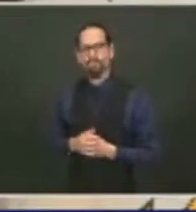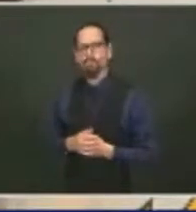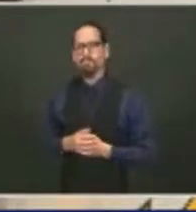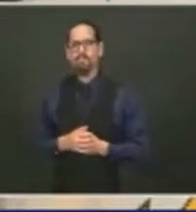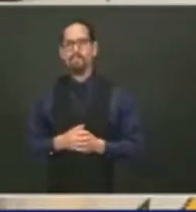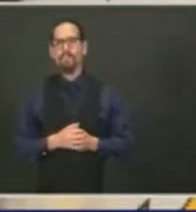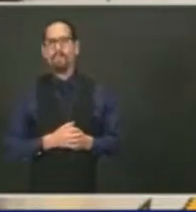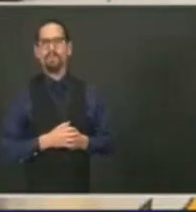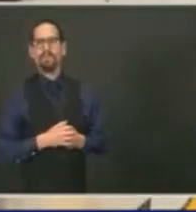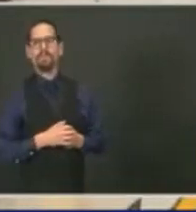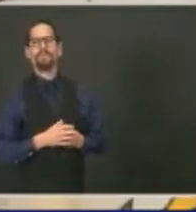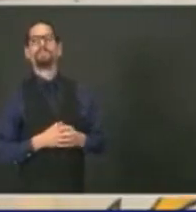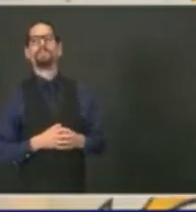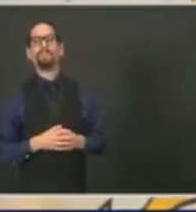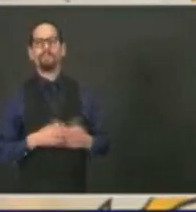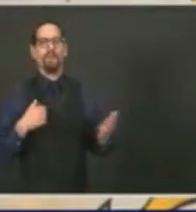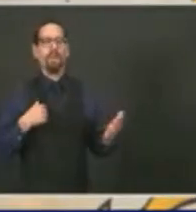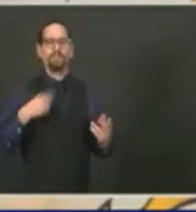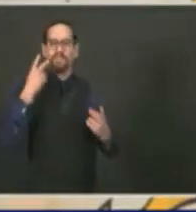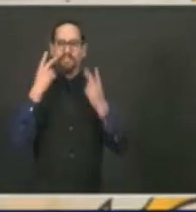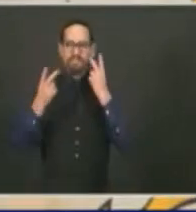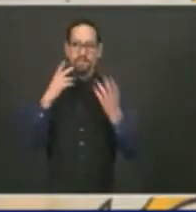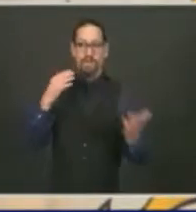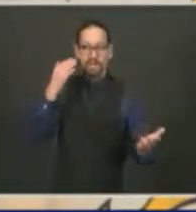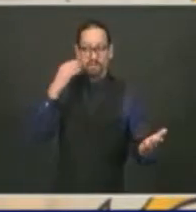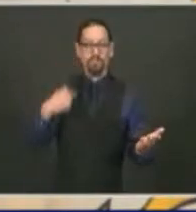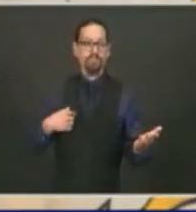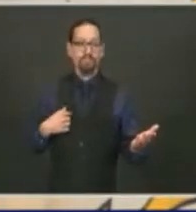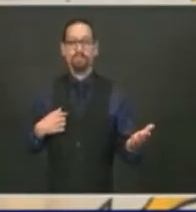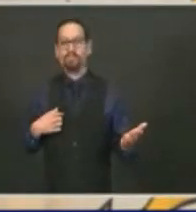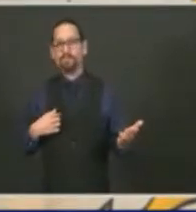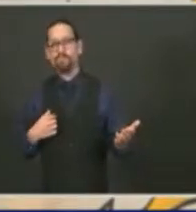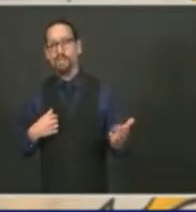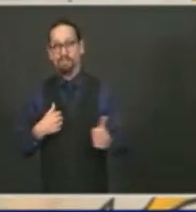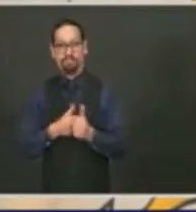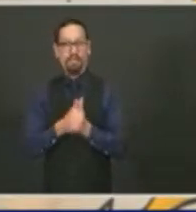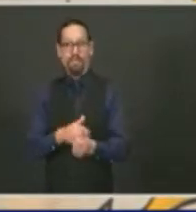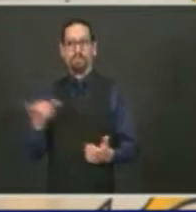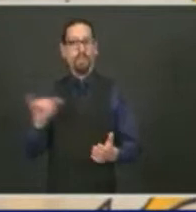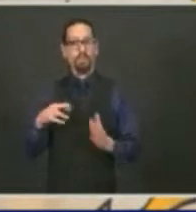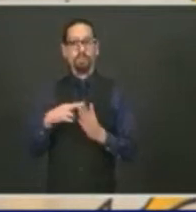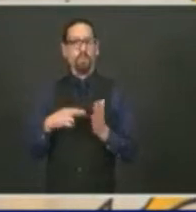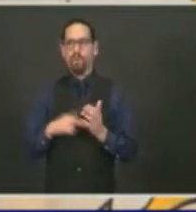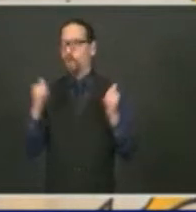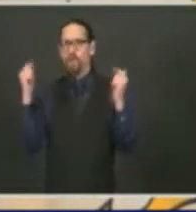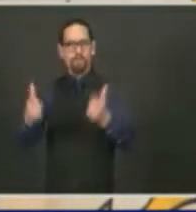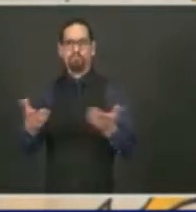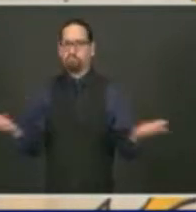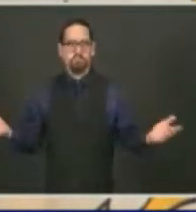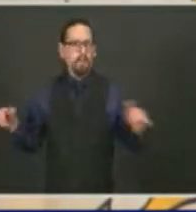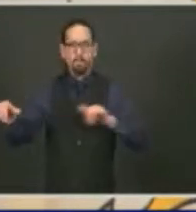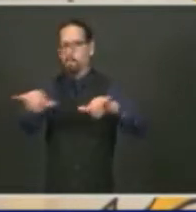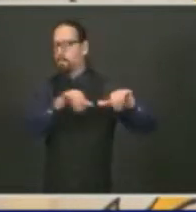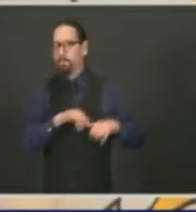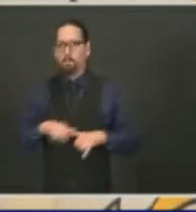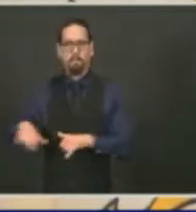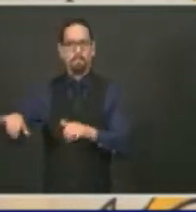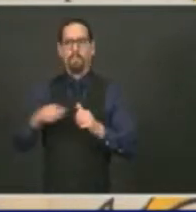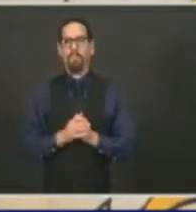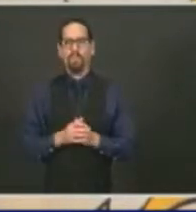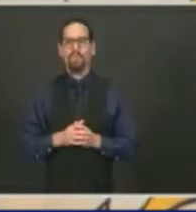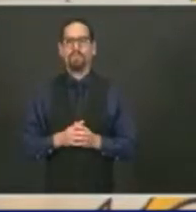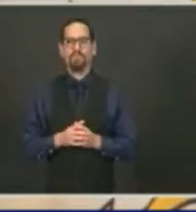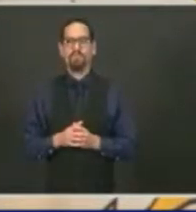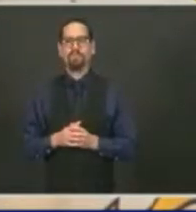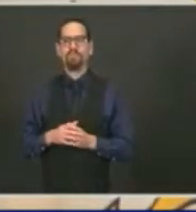differently. You know, what I would say is I'm following the same rules as everyone else. So my rules, as I have said, stay with your household.